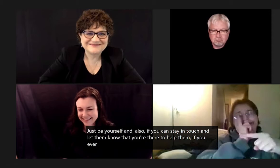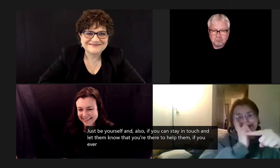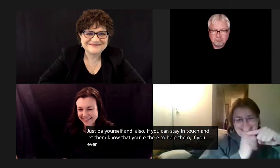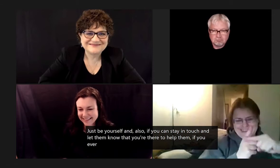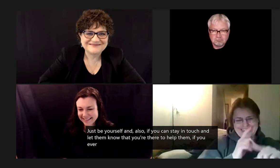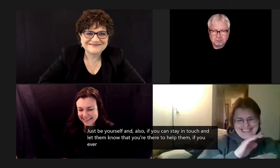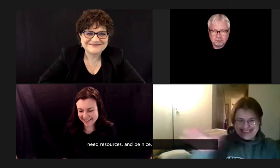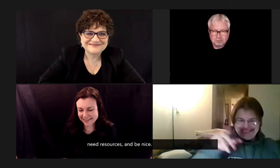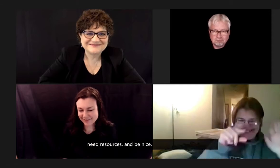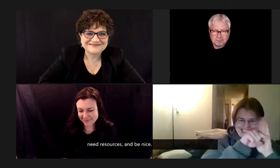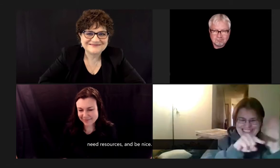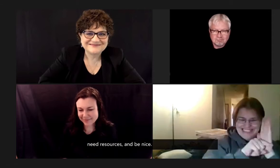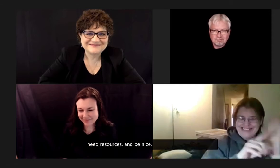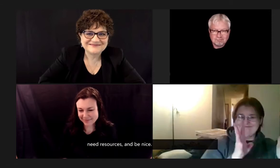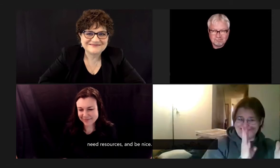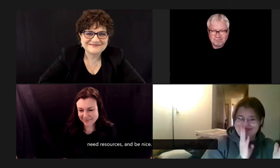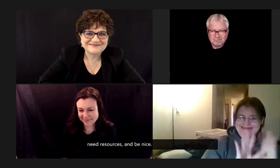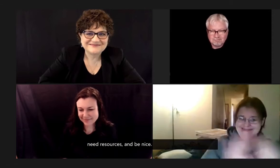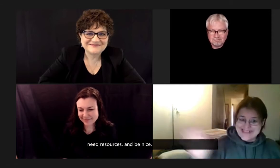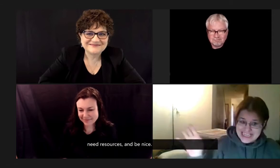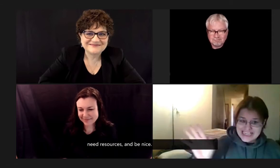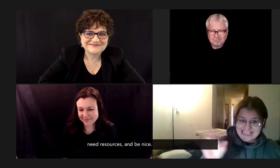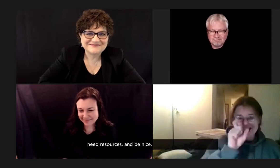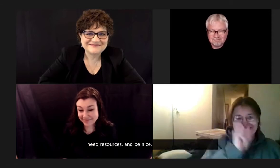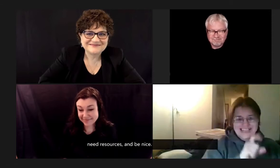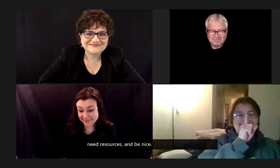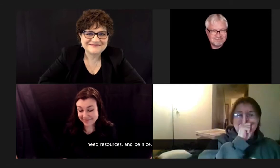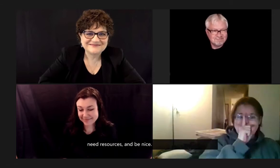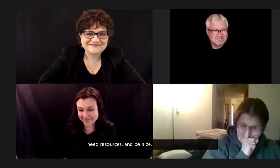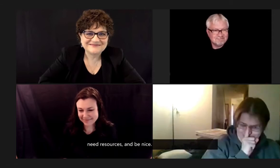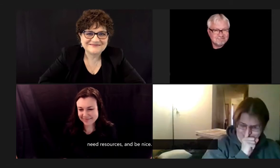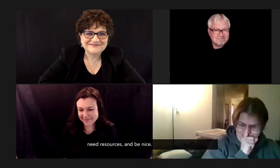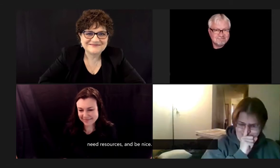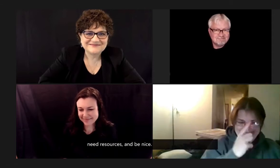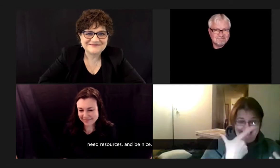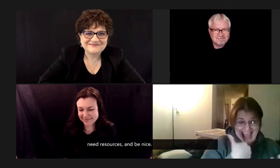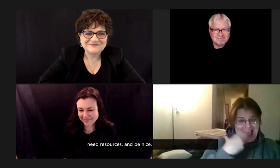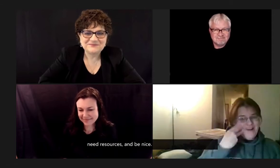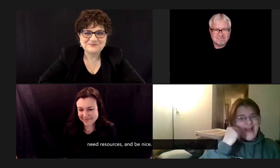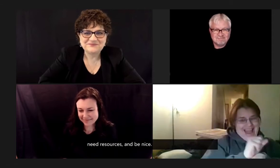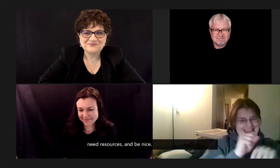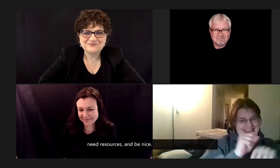Don't be mean. Don't be an idiot. Don't be negative either.